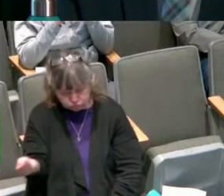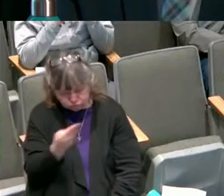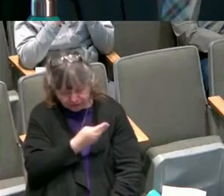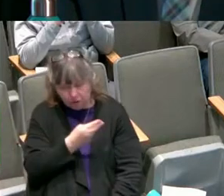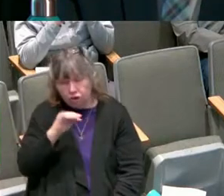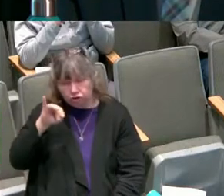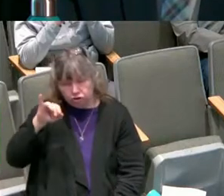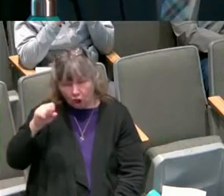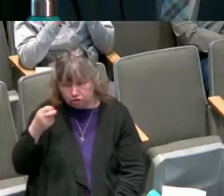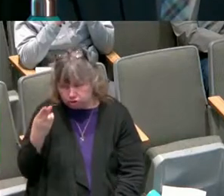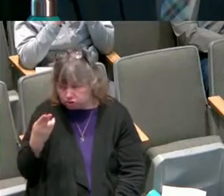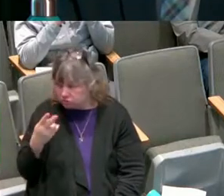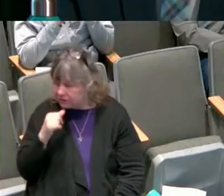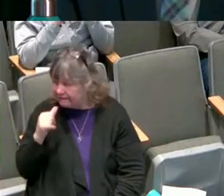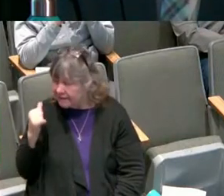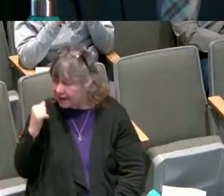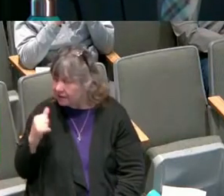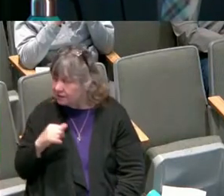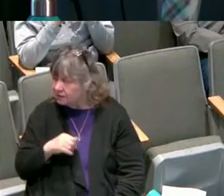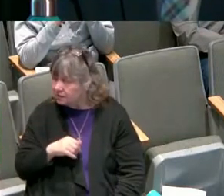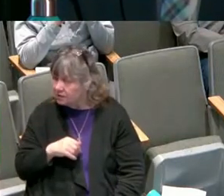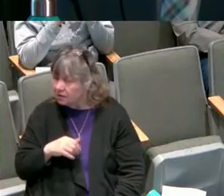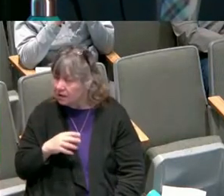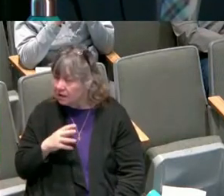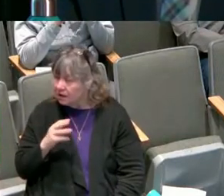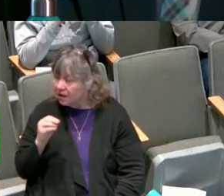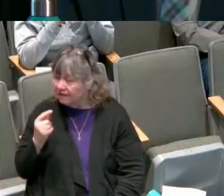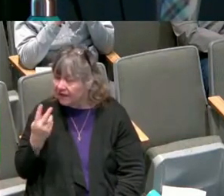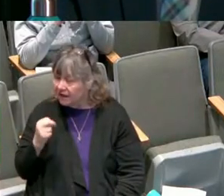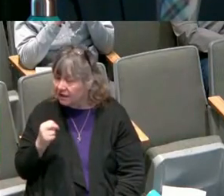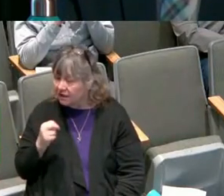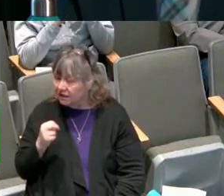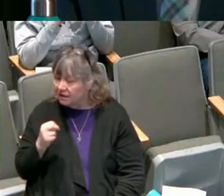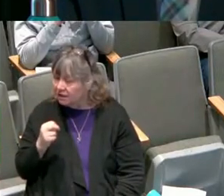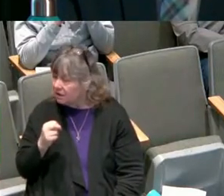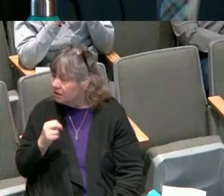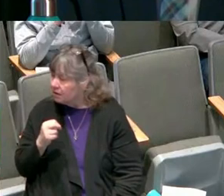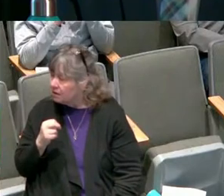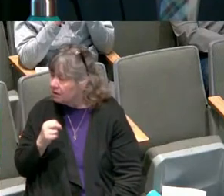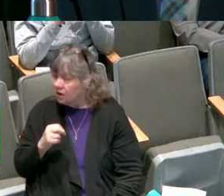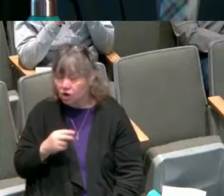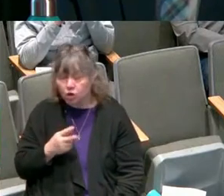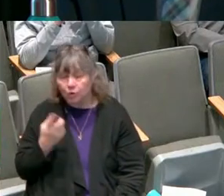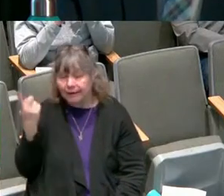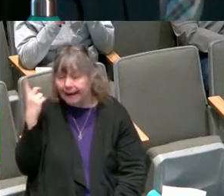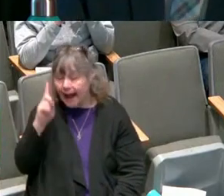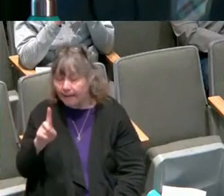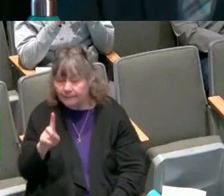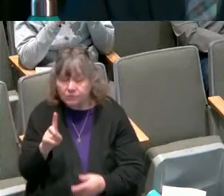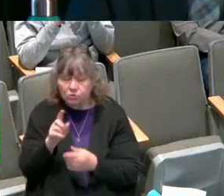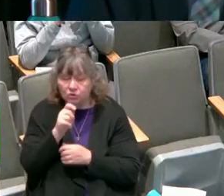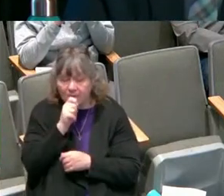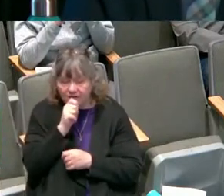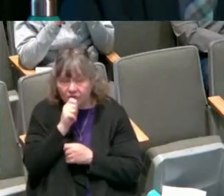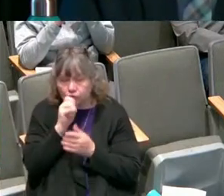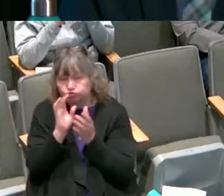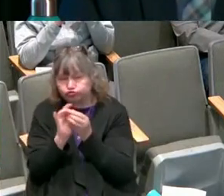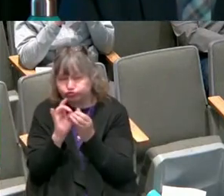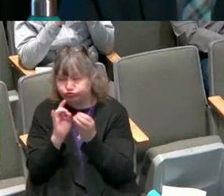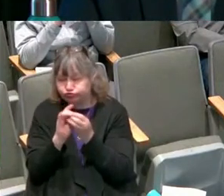Josh in the back um and then you would come to the mic to propose it